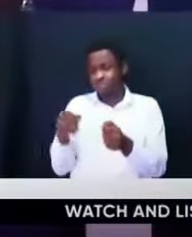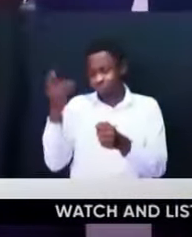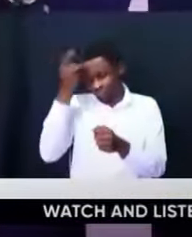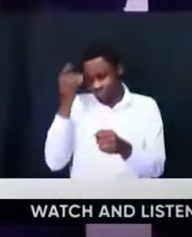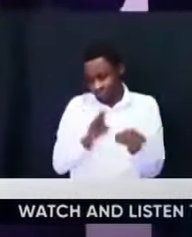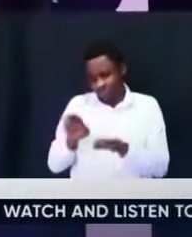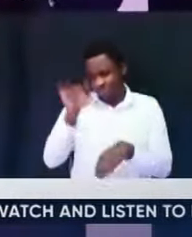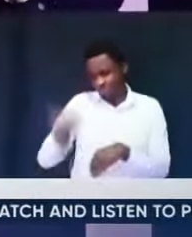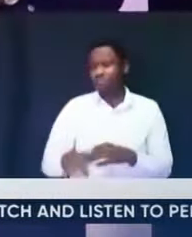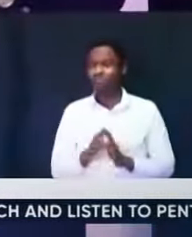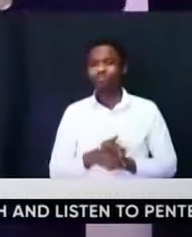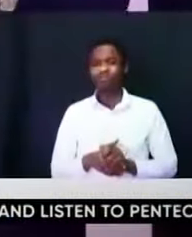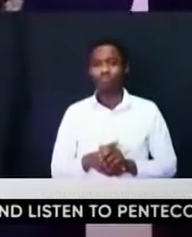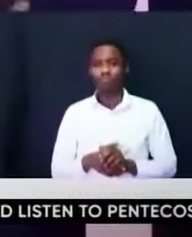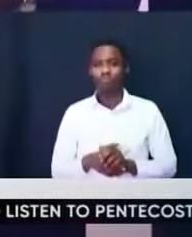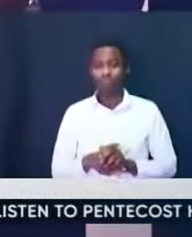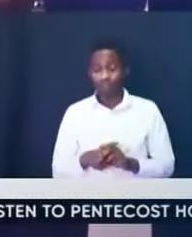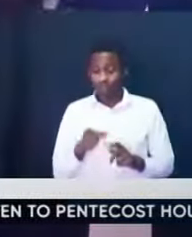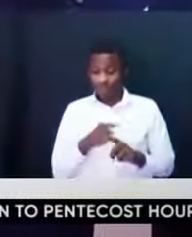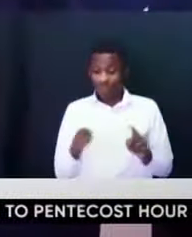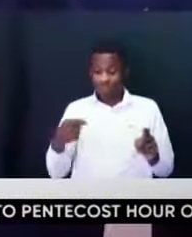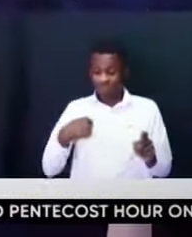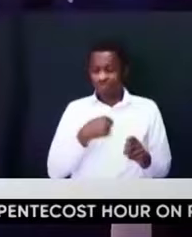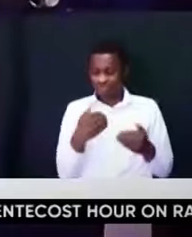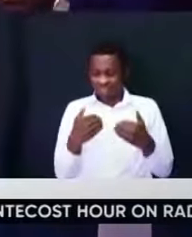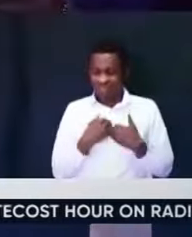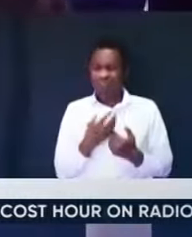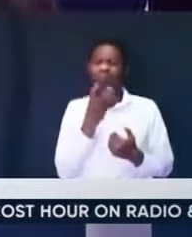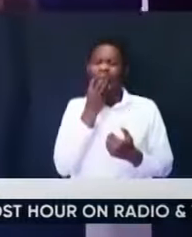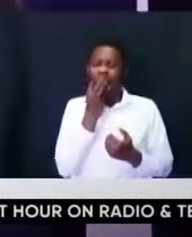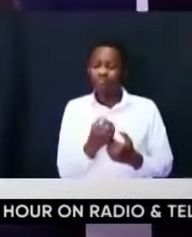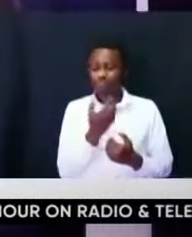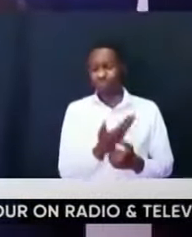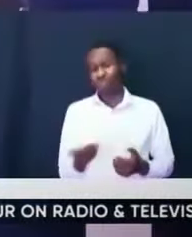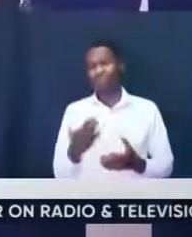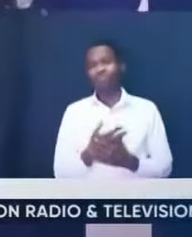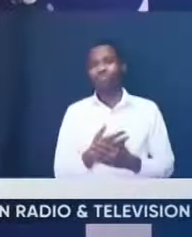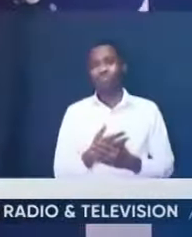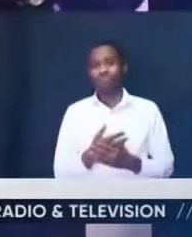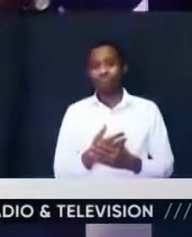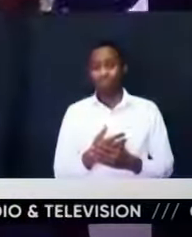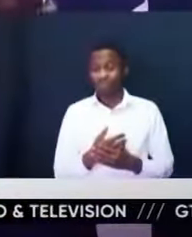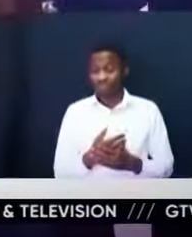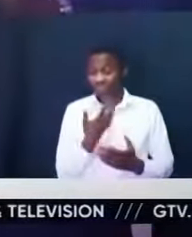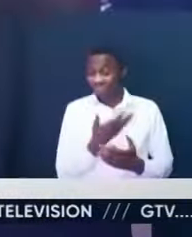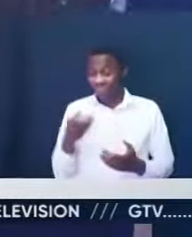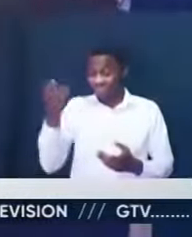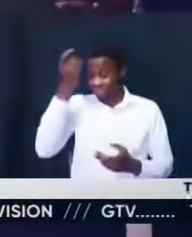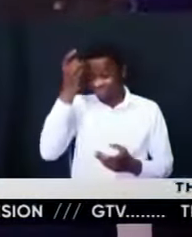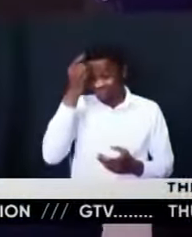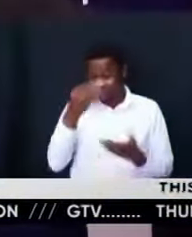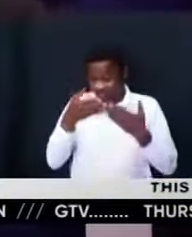but Brothers we have something that is so precious what he has lost we have